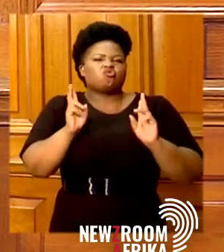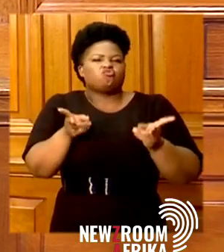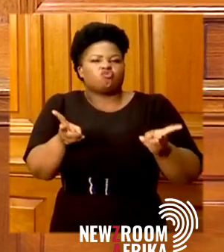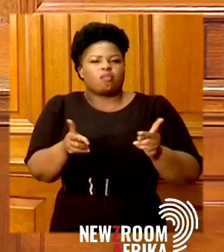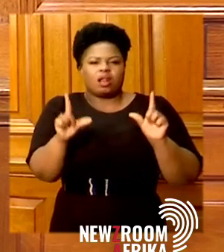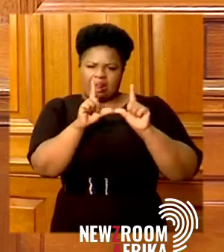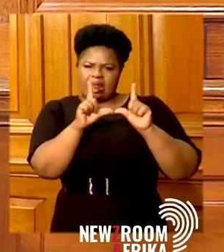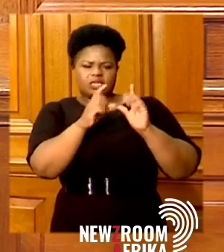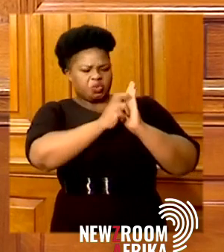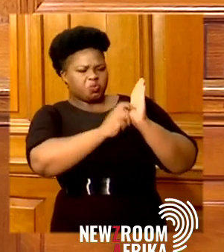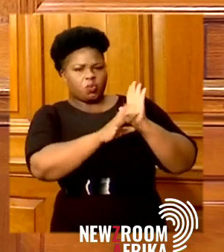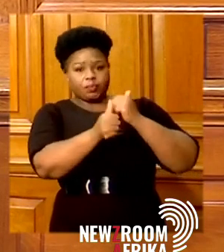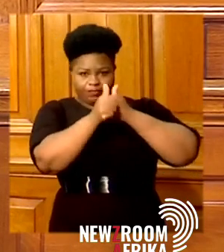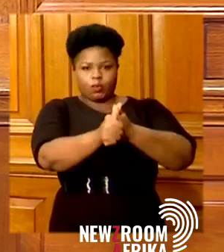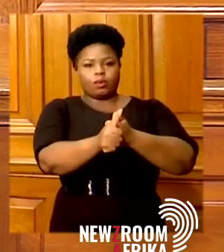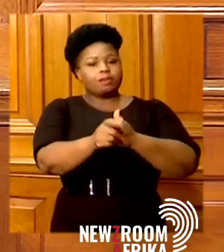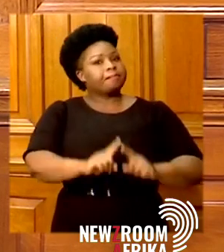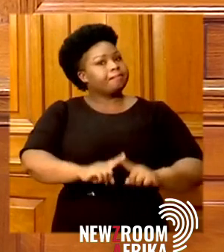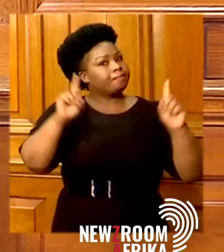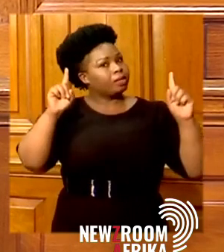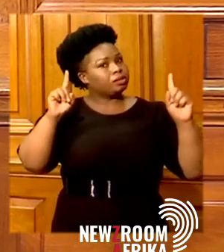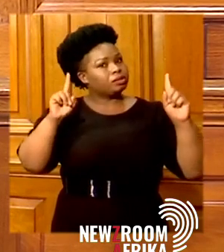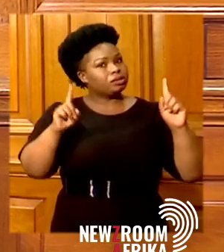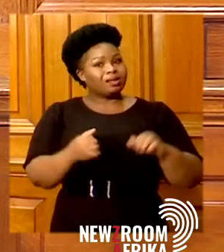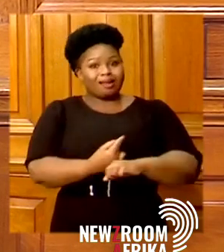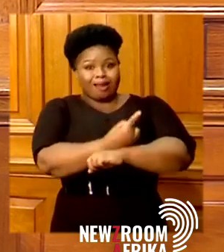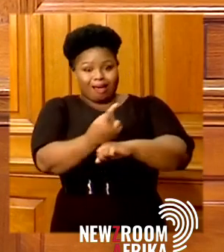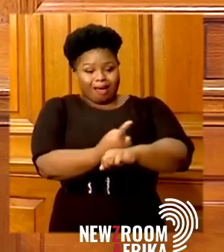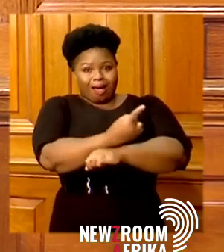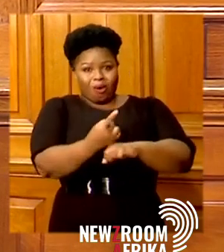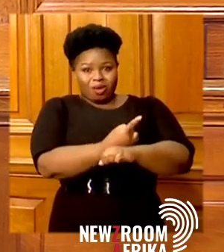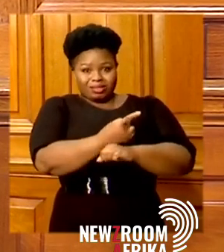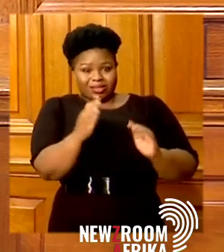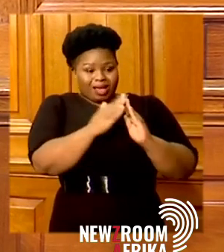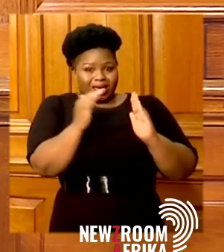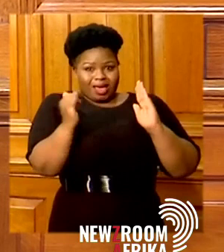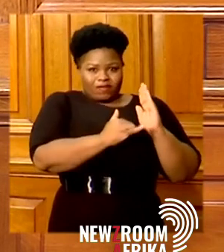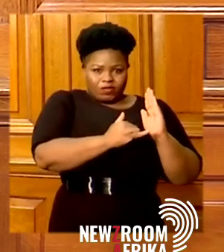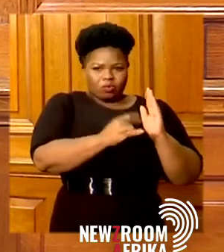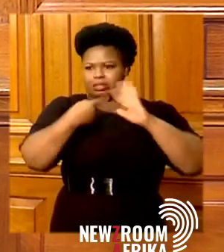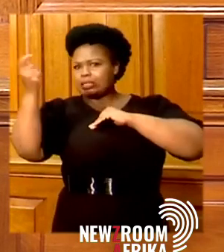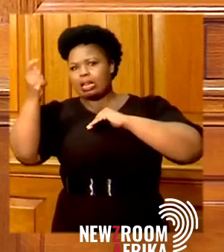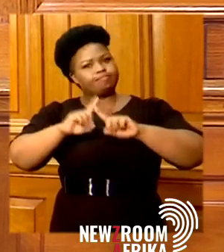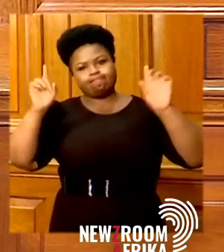license provisions. However, no alcohol may be sold during the hours of